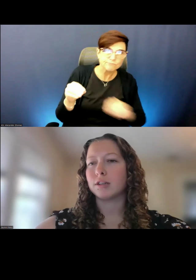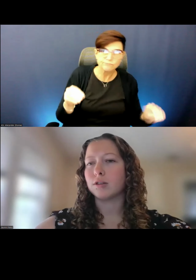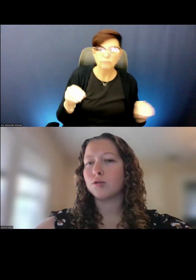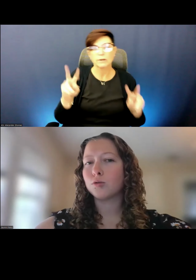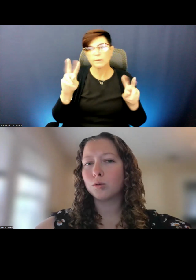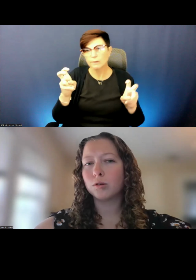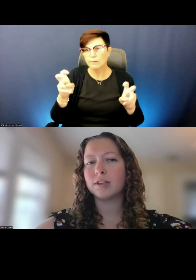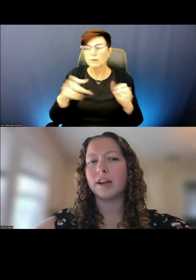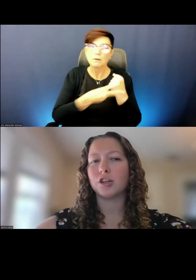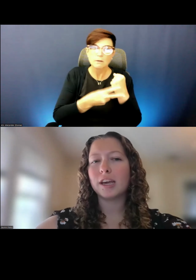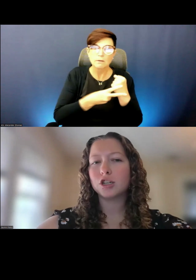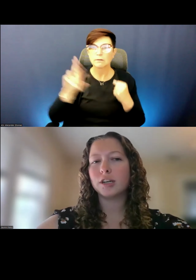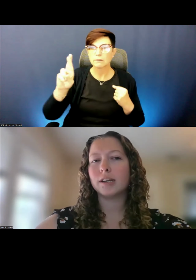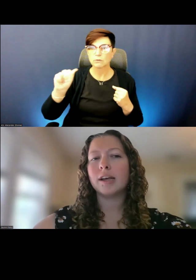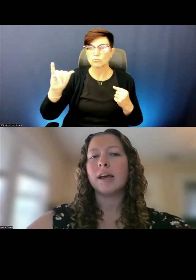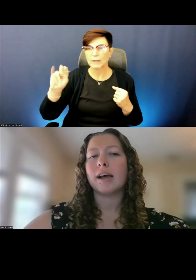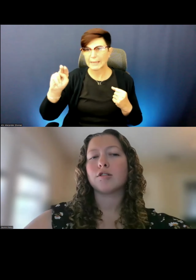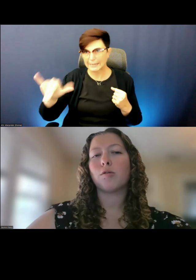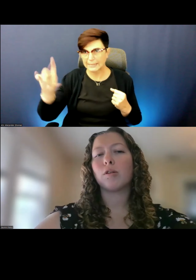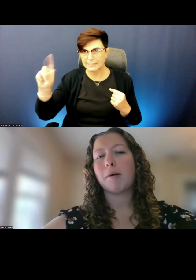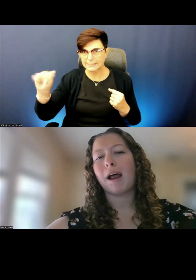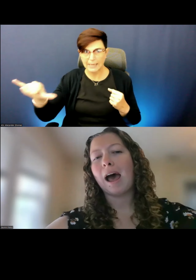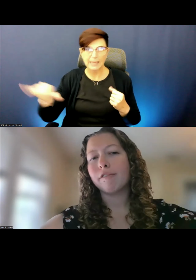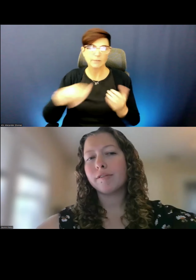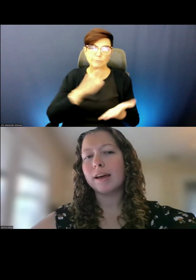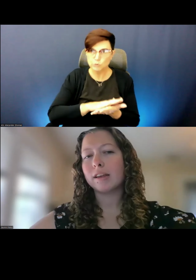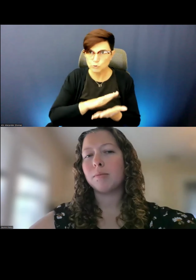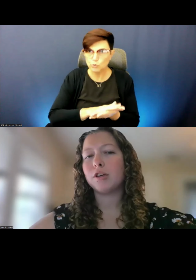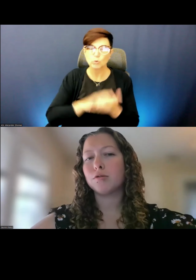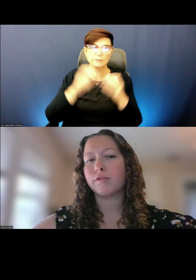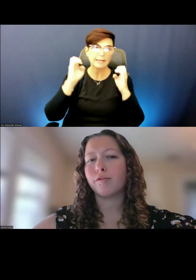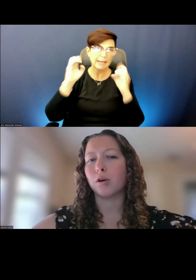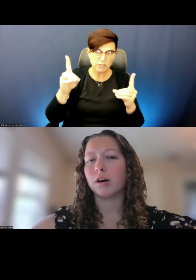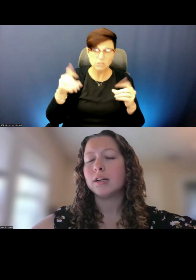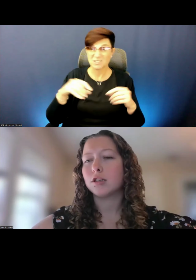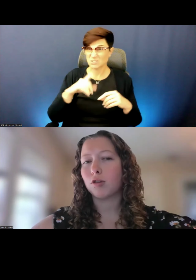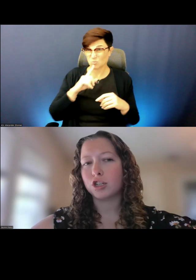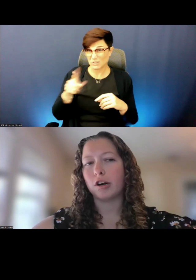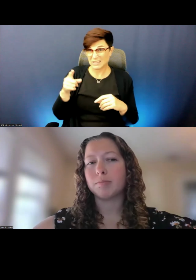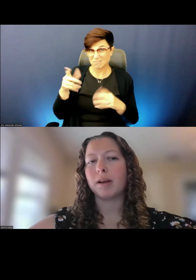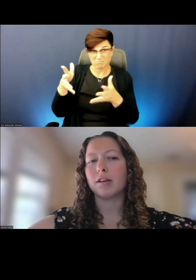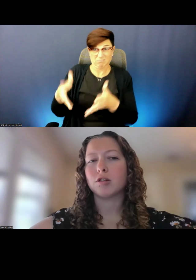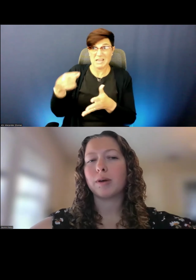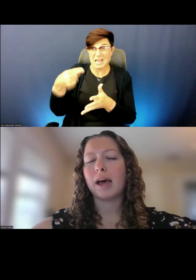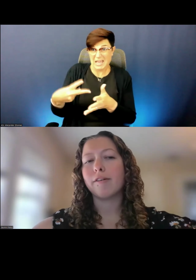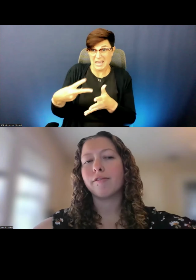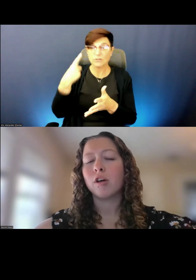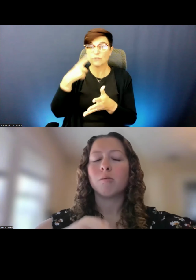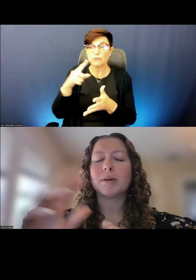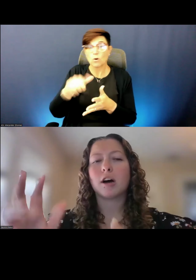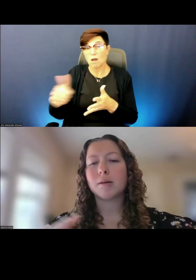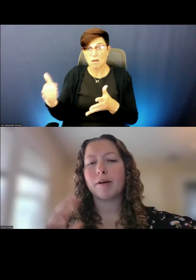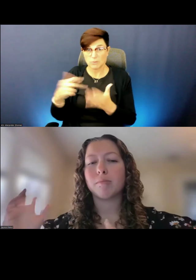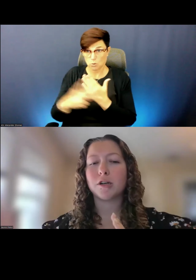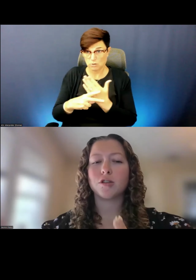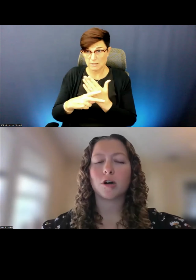goes to schools and education. And so only about half of that can be used for discretionary spending. So we have, when